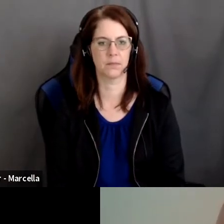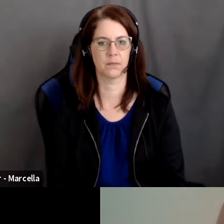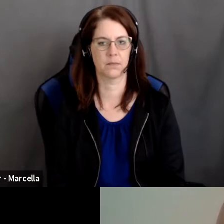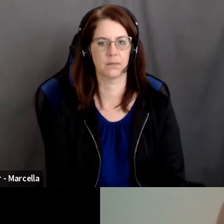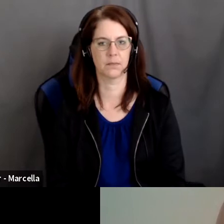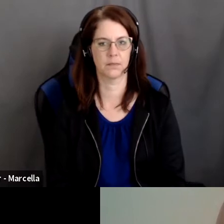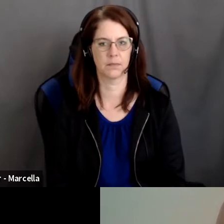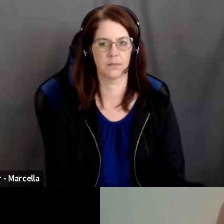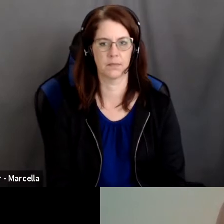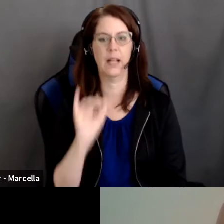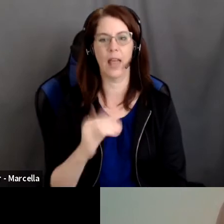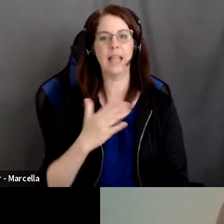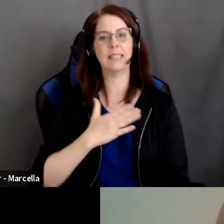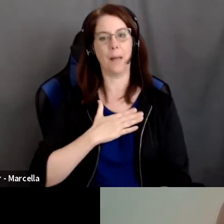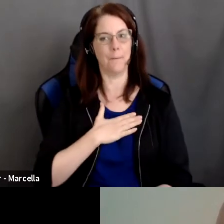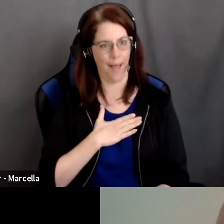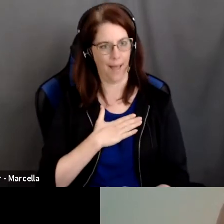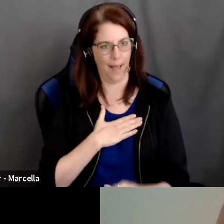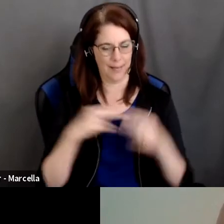This is my slide, okay?